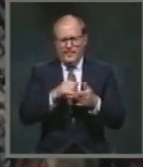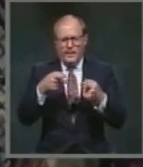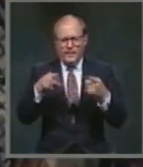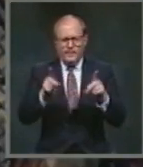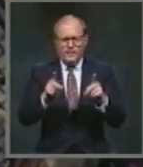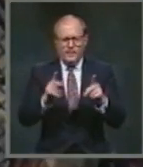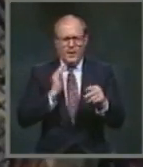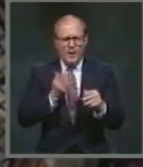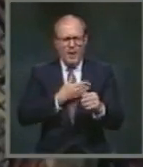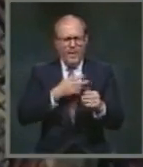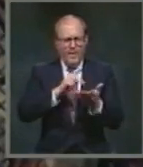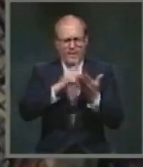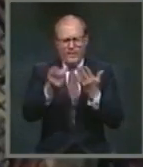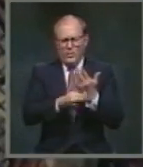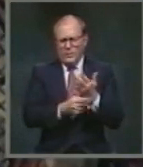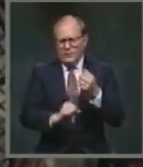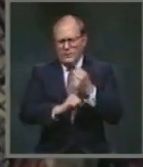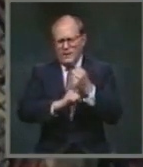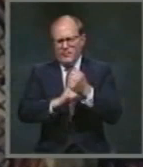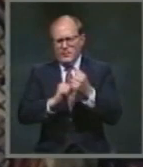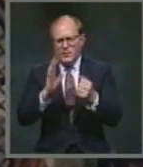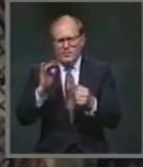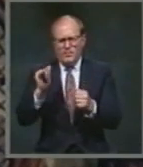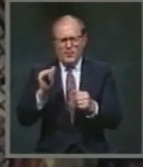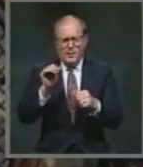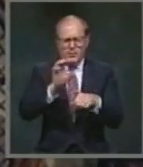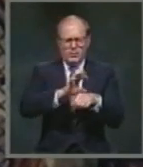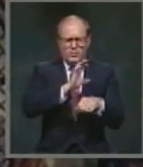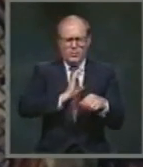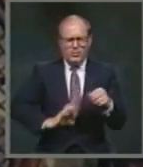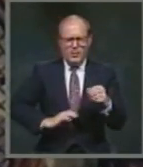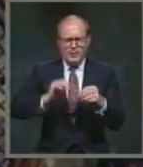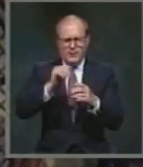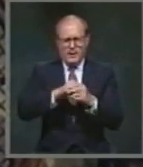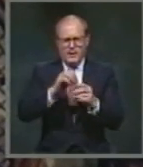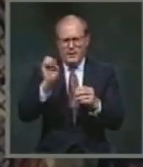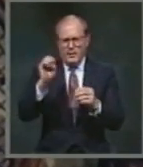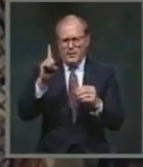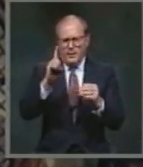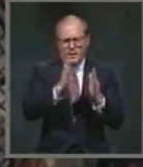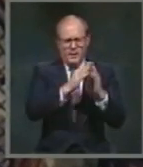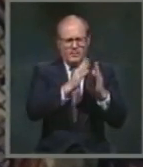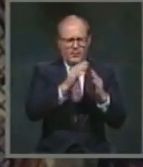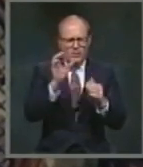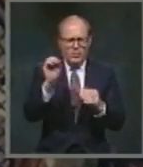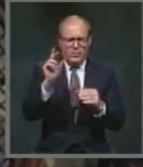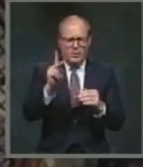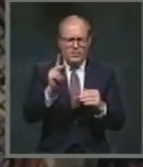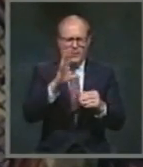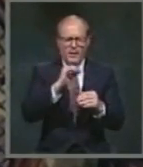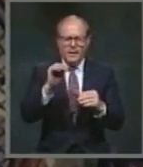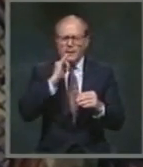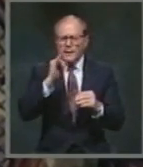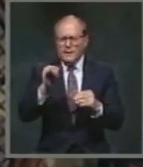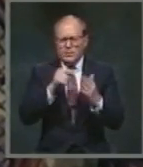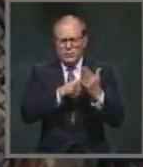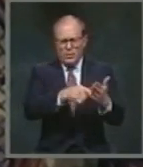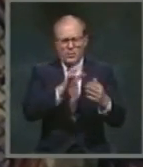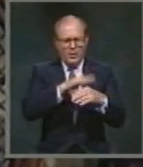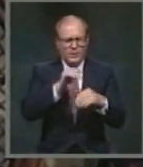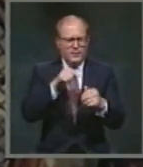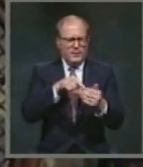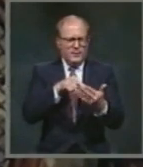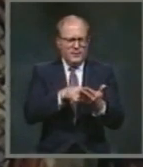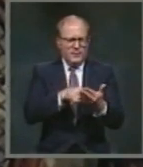Our program is produced by the Church of Christ in Edmond, Oklahoma, and is presented on this station and others like it by